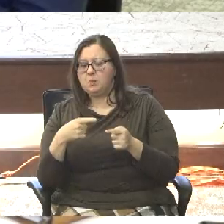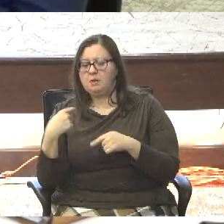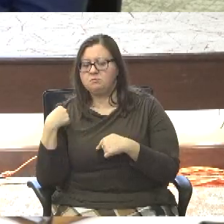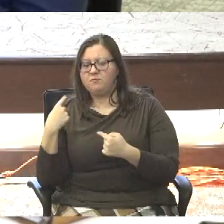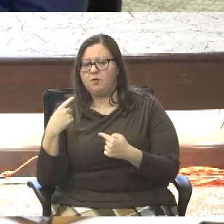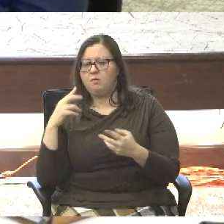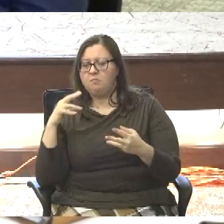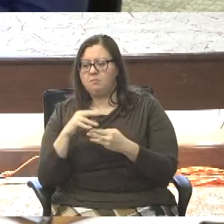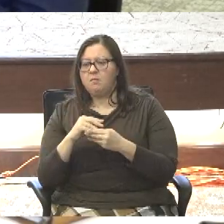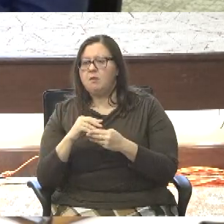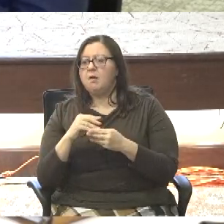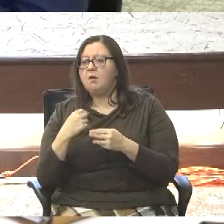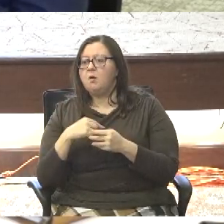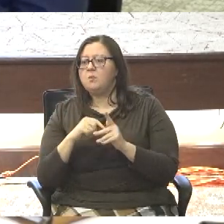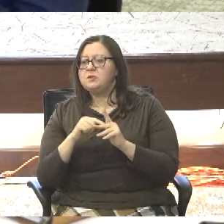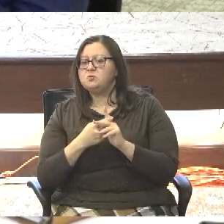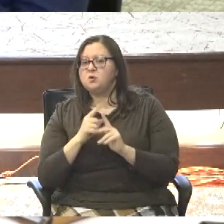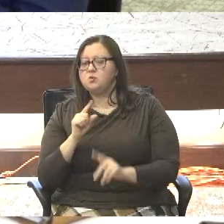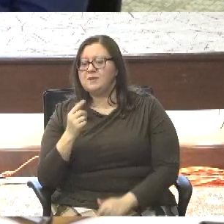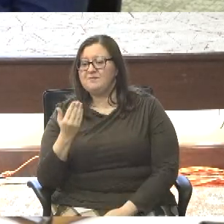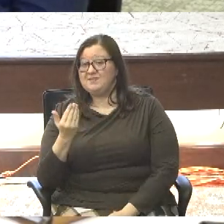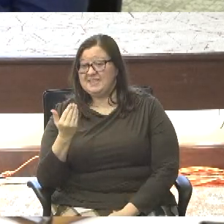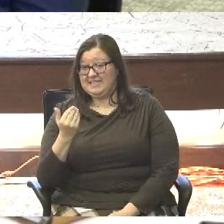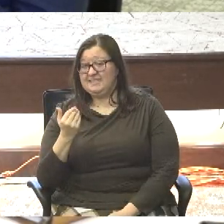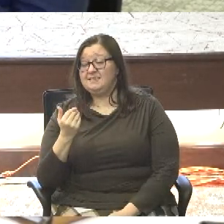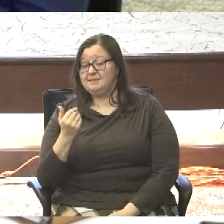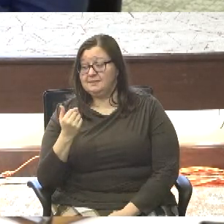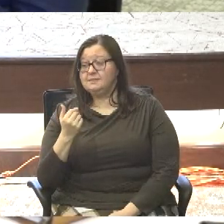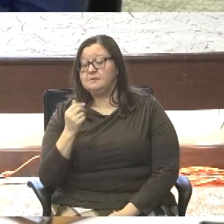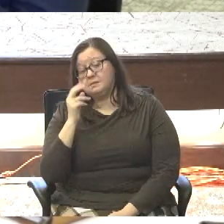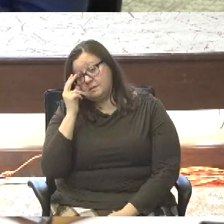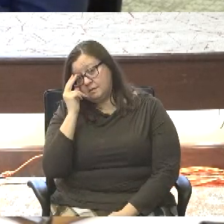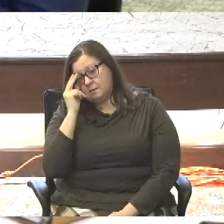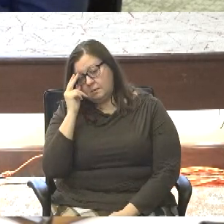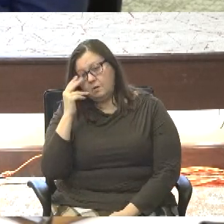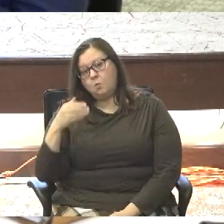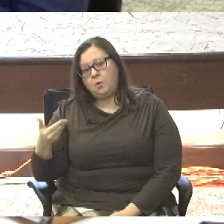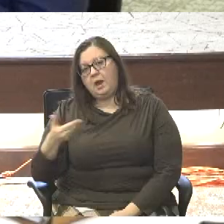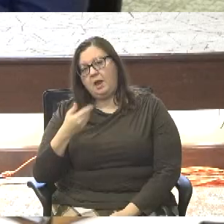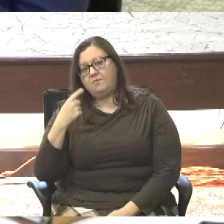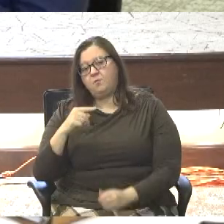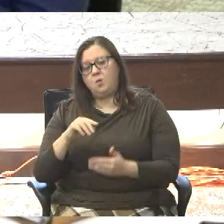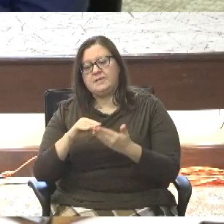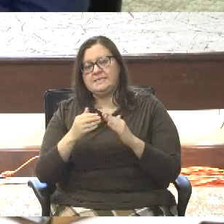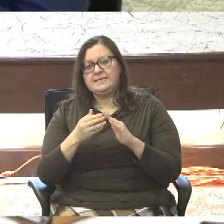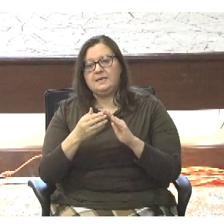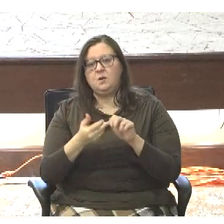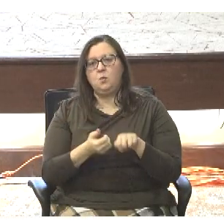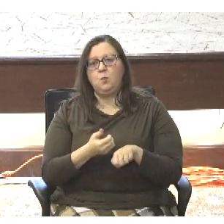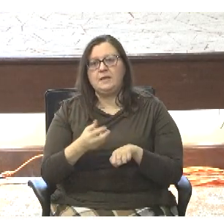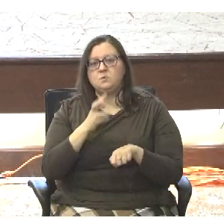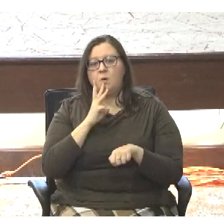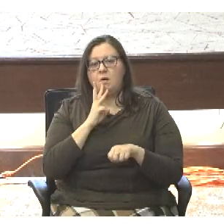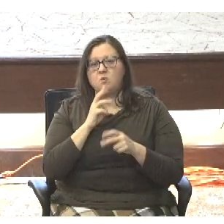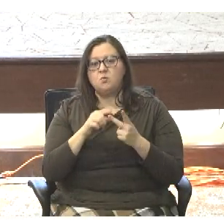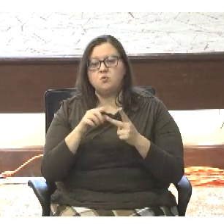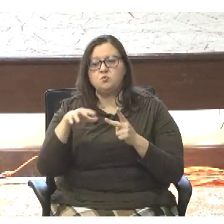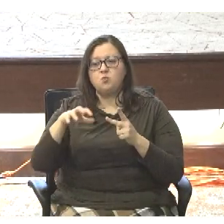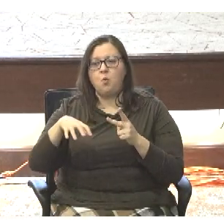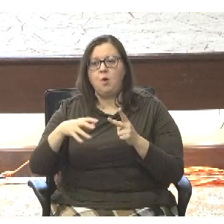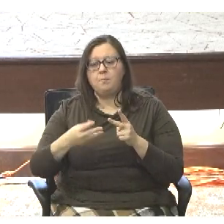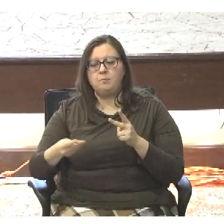We actually started in 2015, whenever we were hired to do the city's wastewater and stormwater master